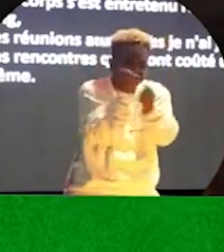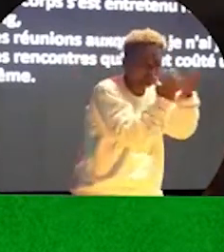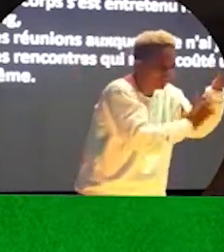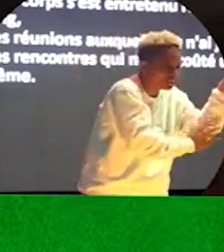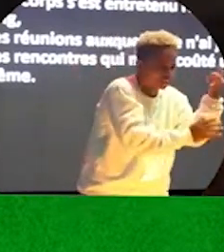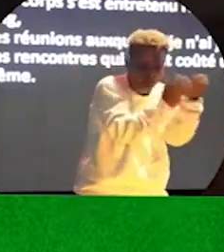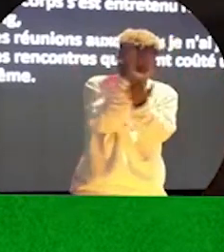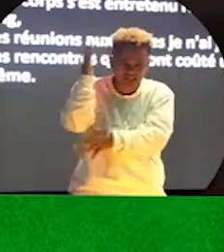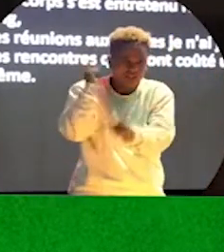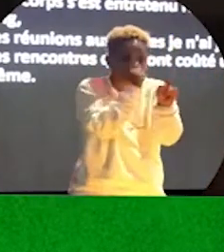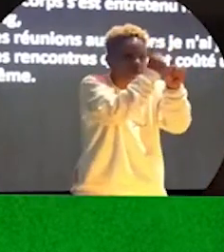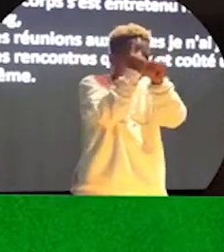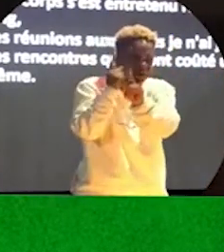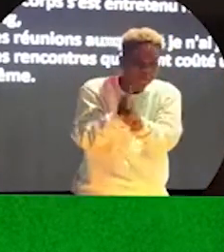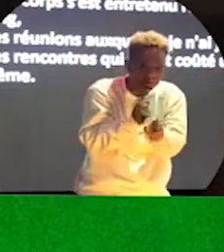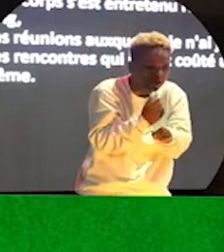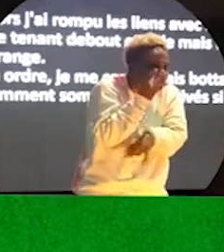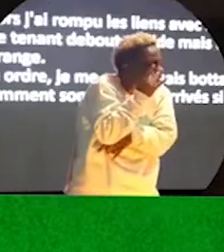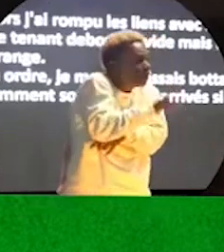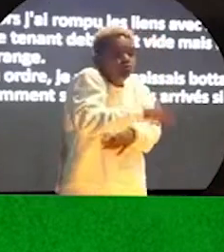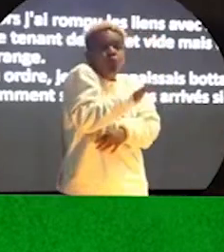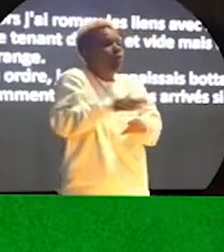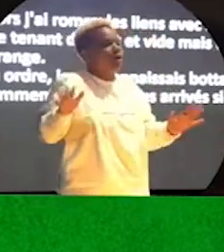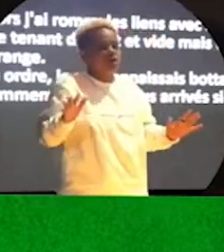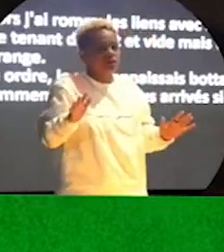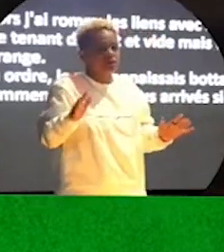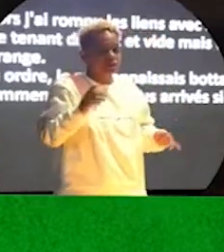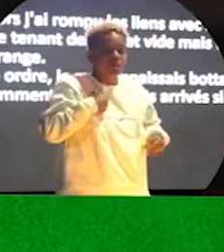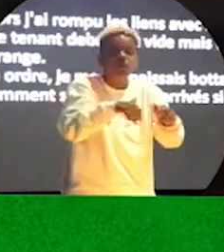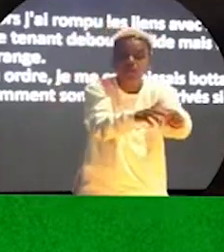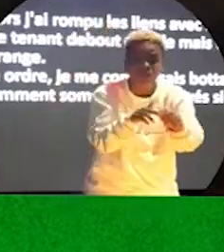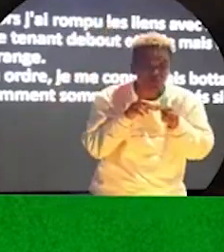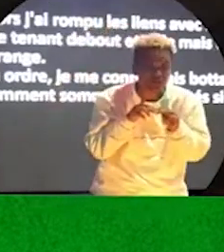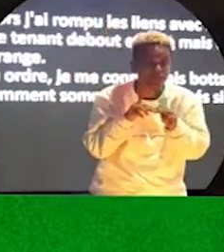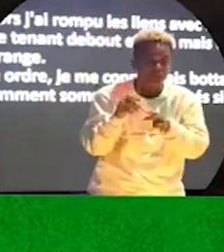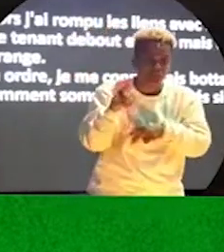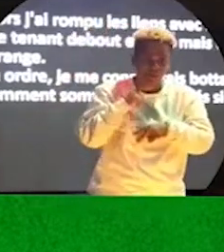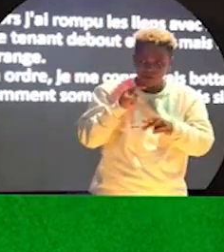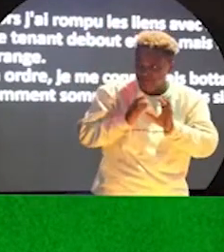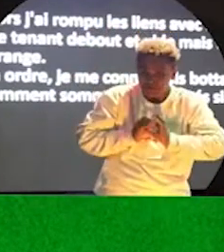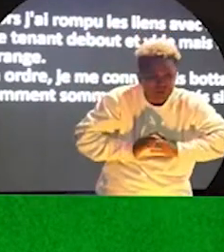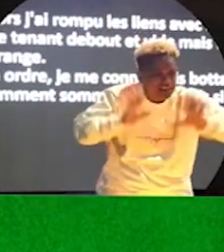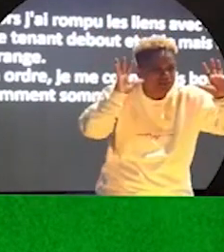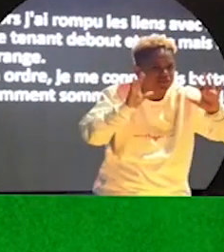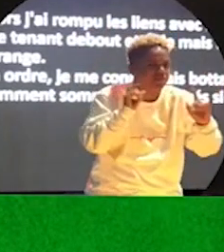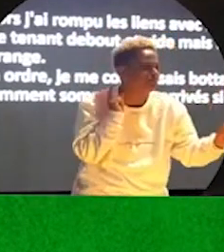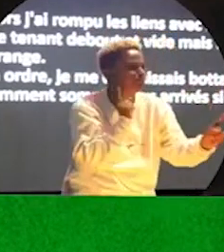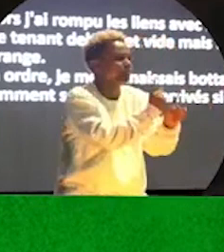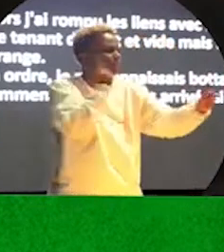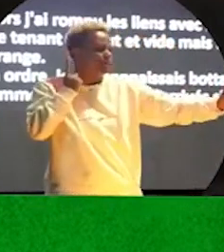with myself, so I broke ties with my organs, standing empty, yet find life